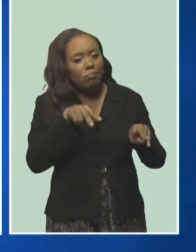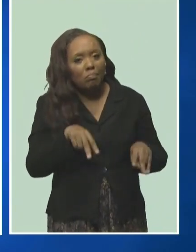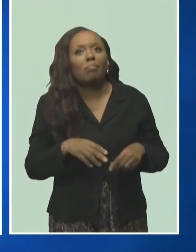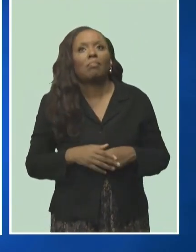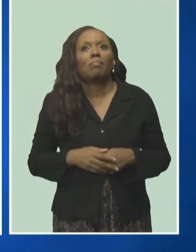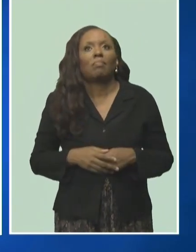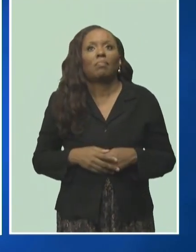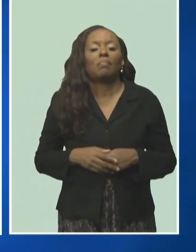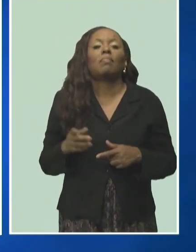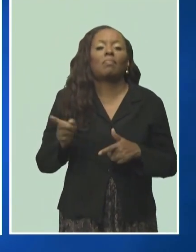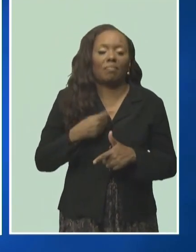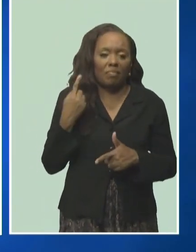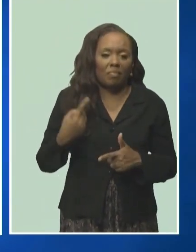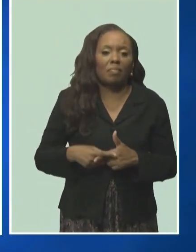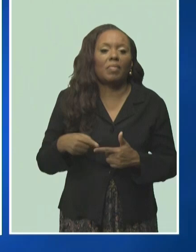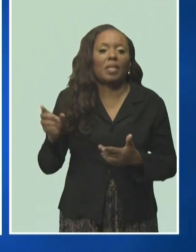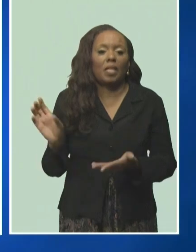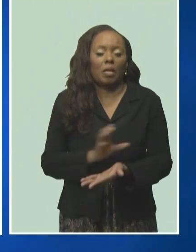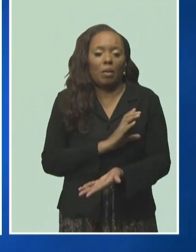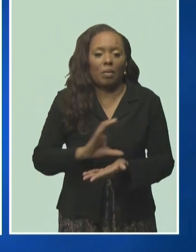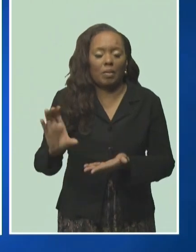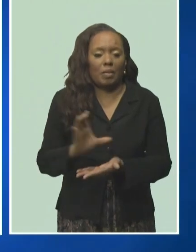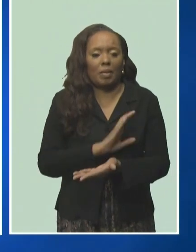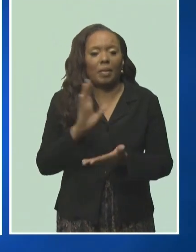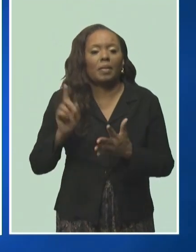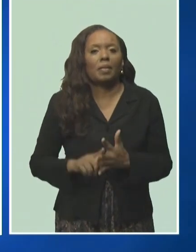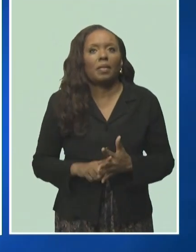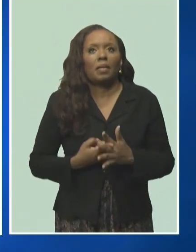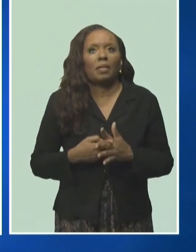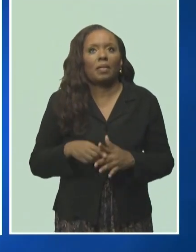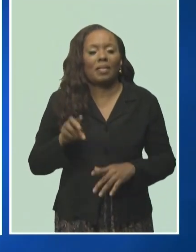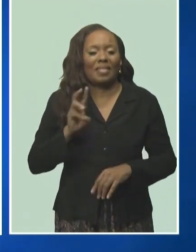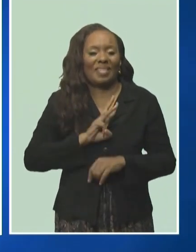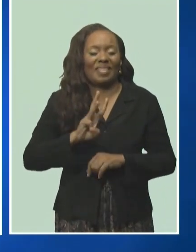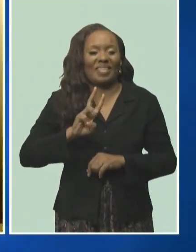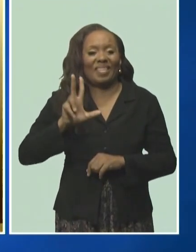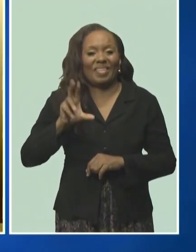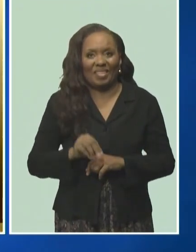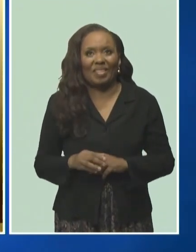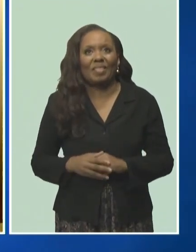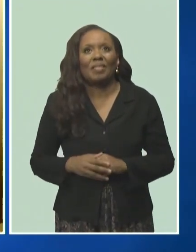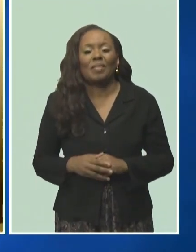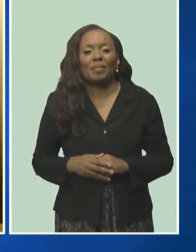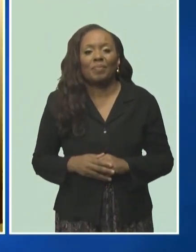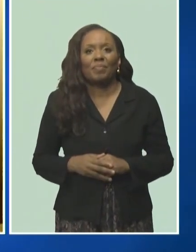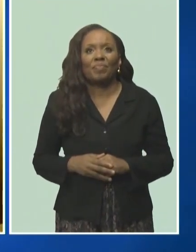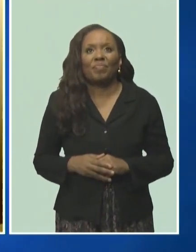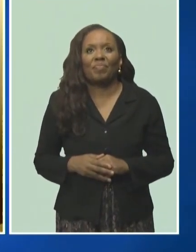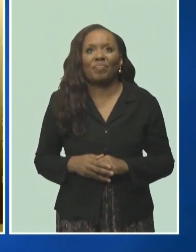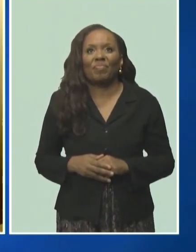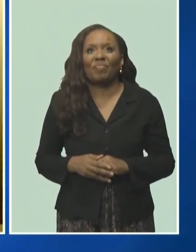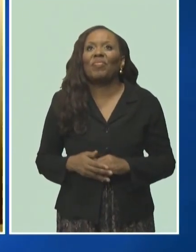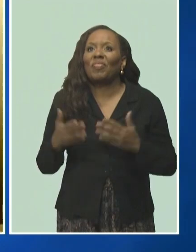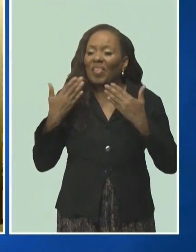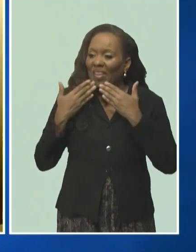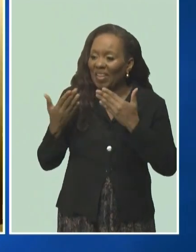and then the concert will start quite promptly at 6:30. Okay, I'll let you get back to it because I'm sure you